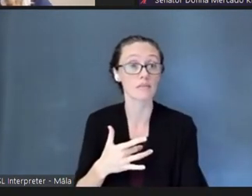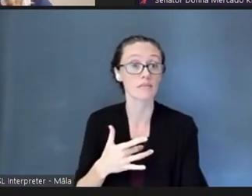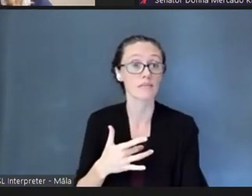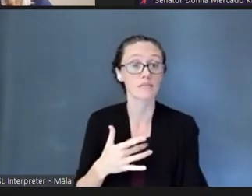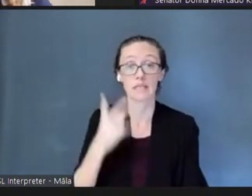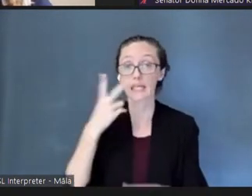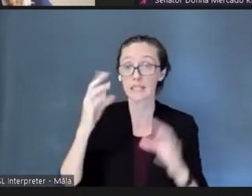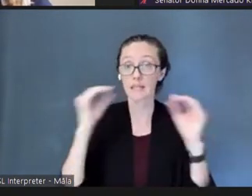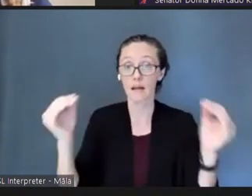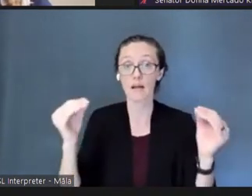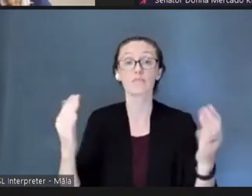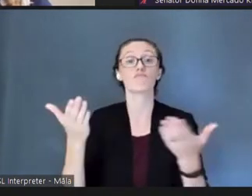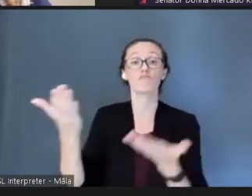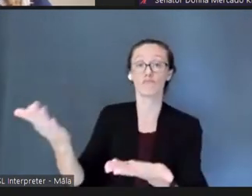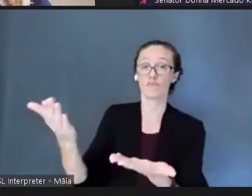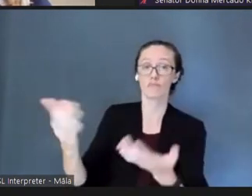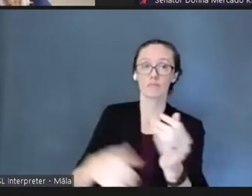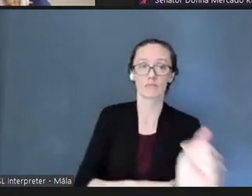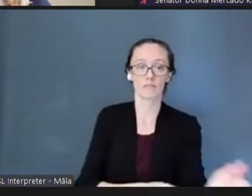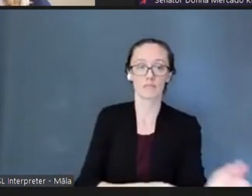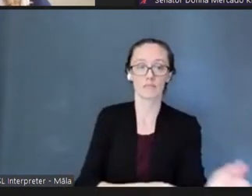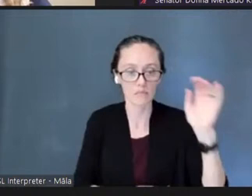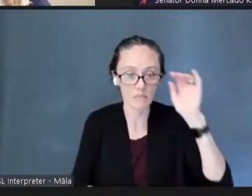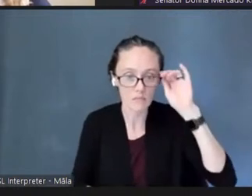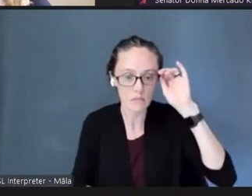Seeing none, Senator Keokalole.